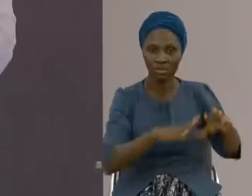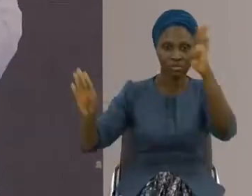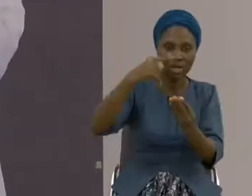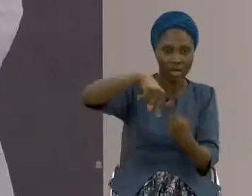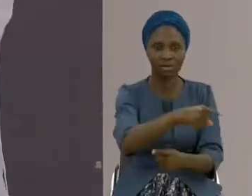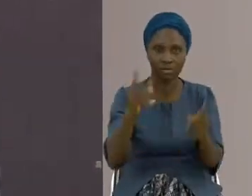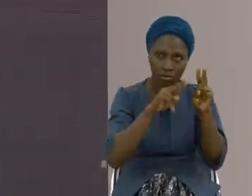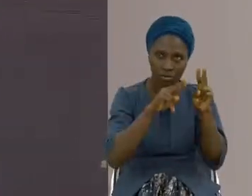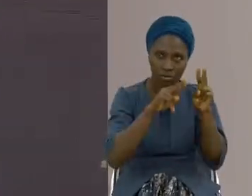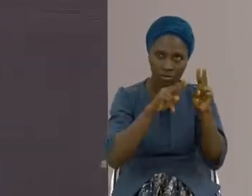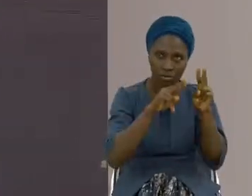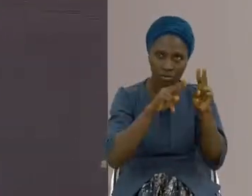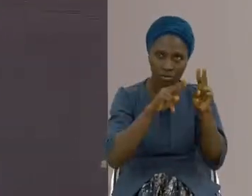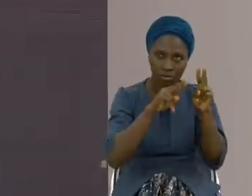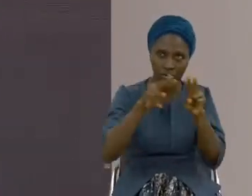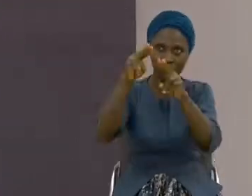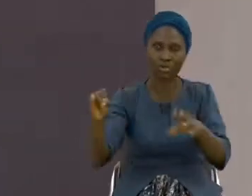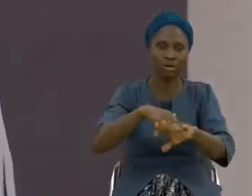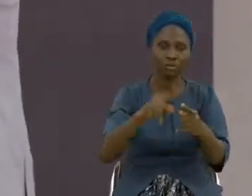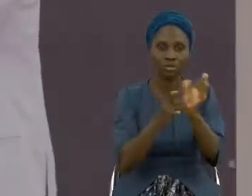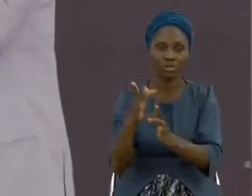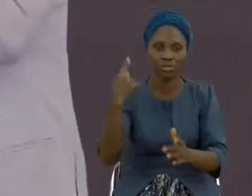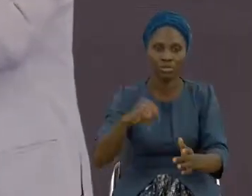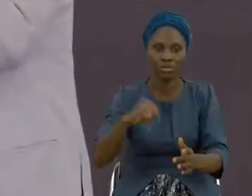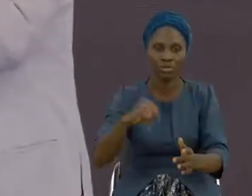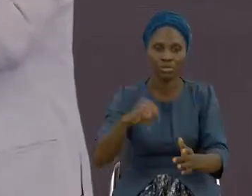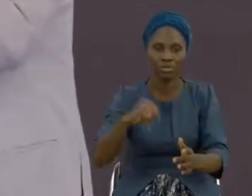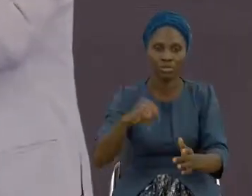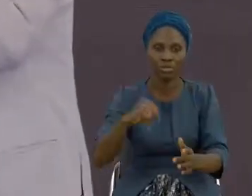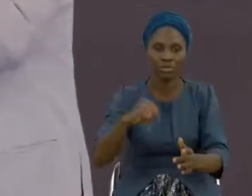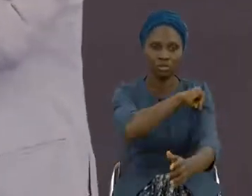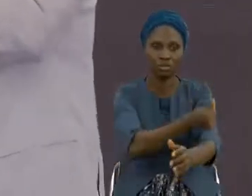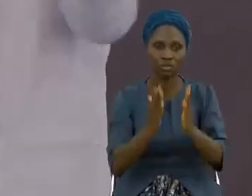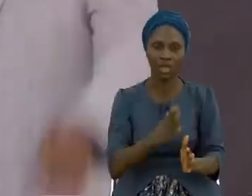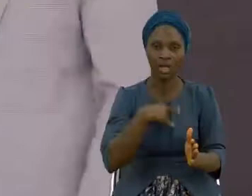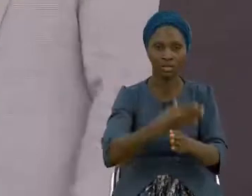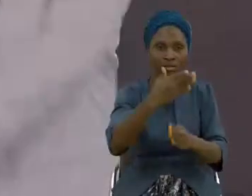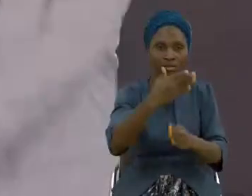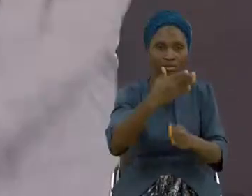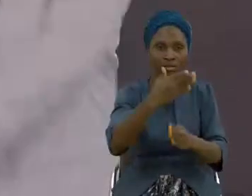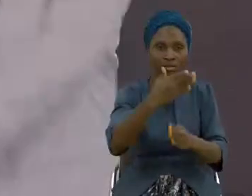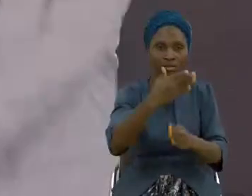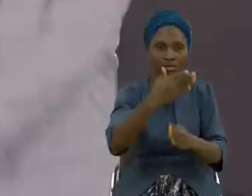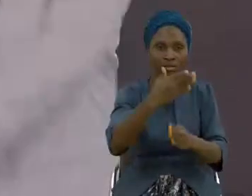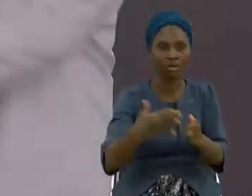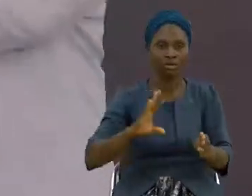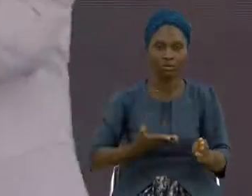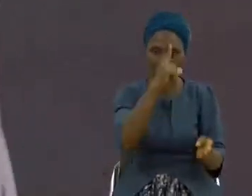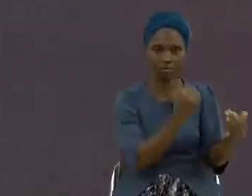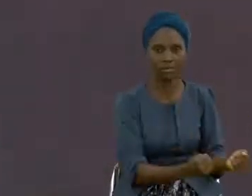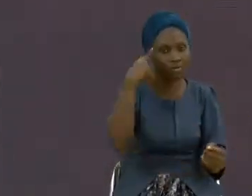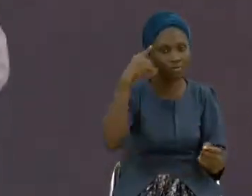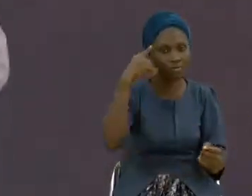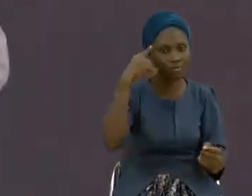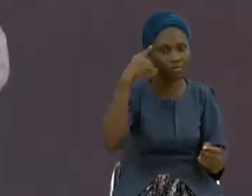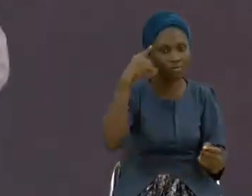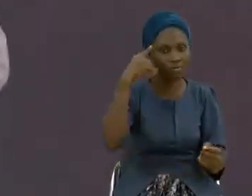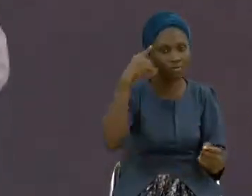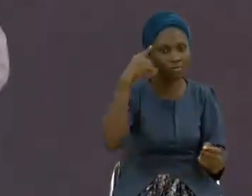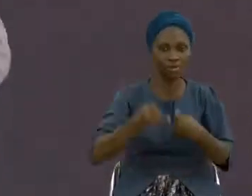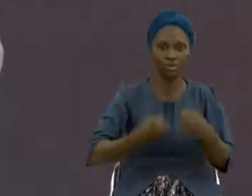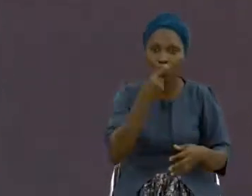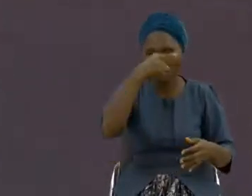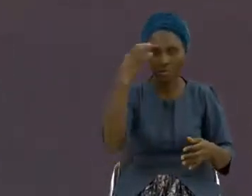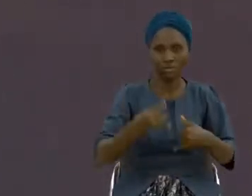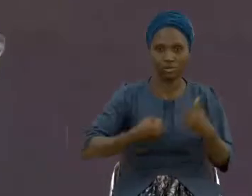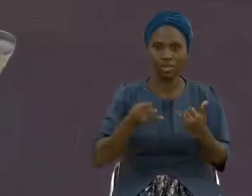also are the finisher of her faith or for the joy that was searched before him